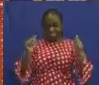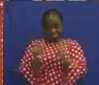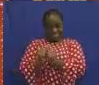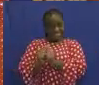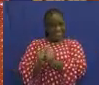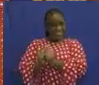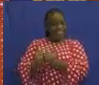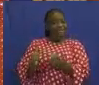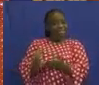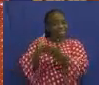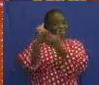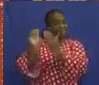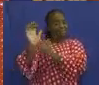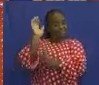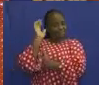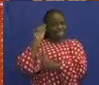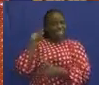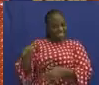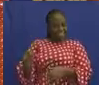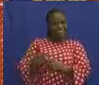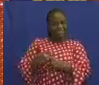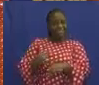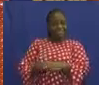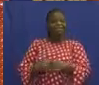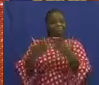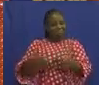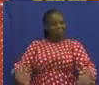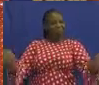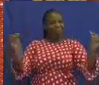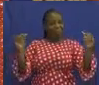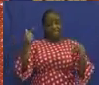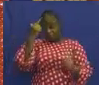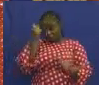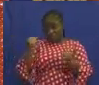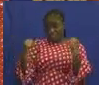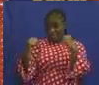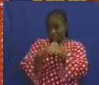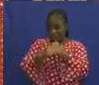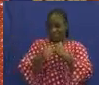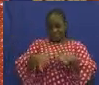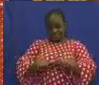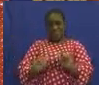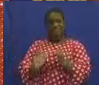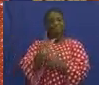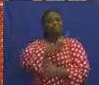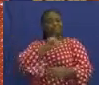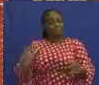help of God, this too shall pass. For the battle is still the